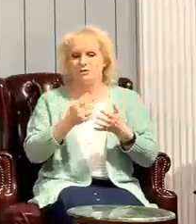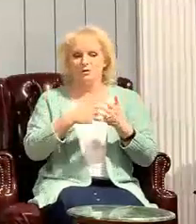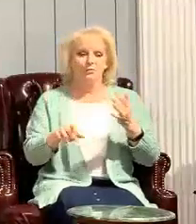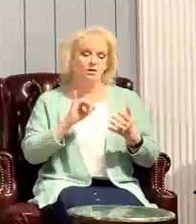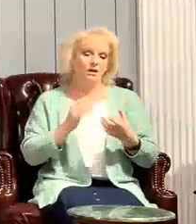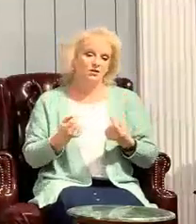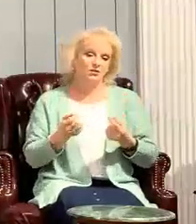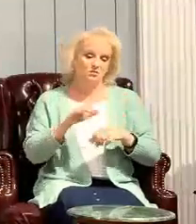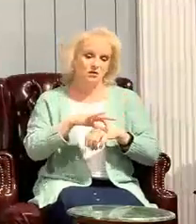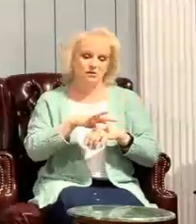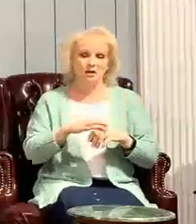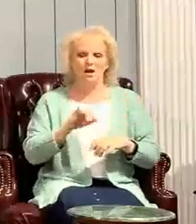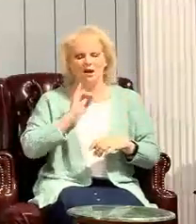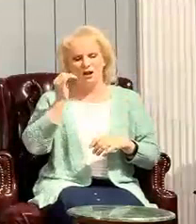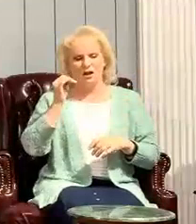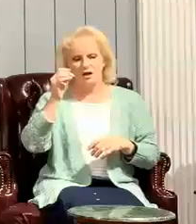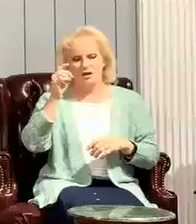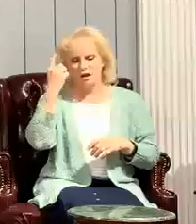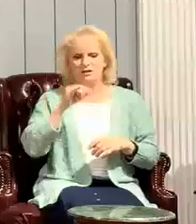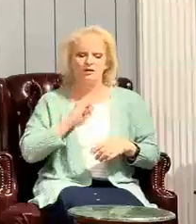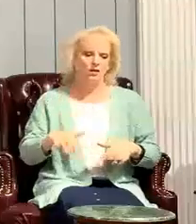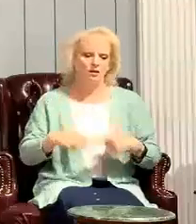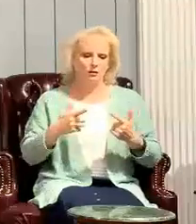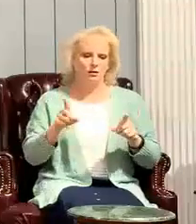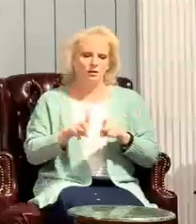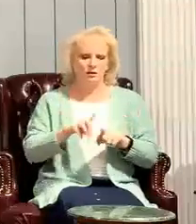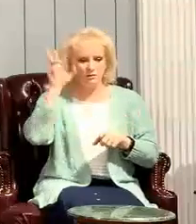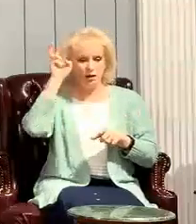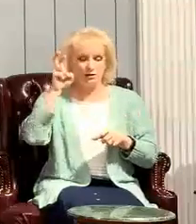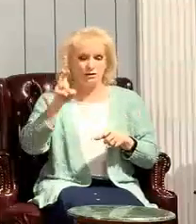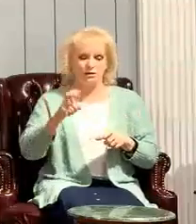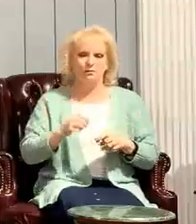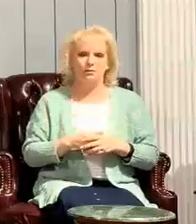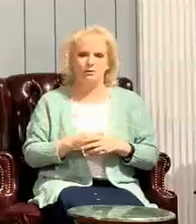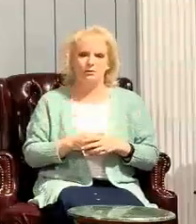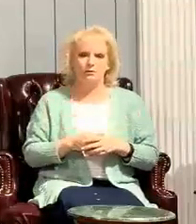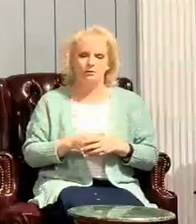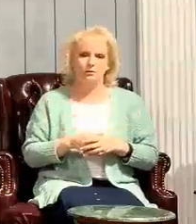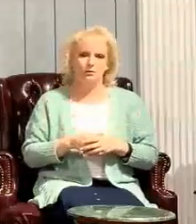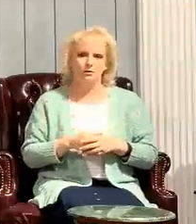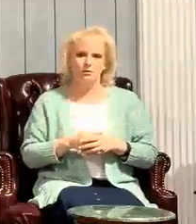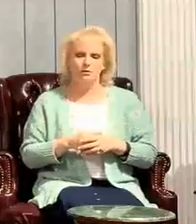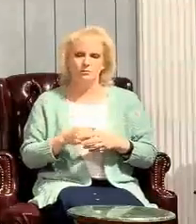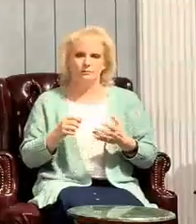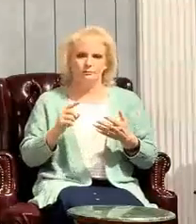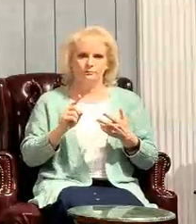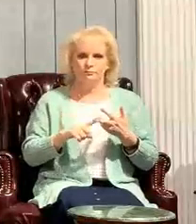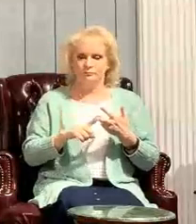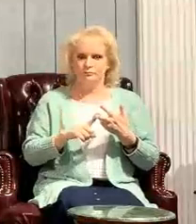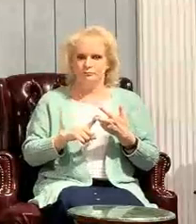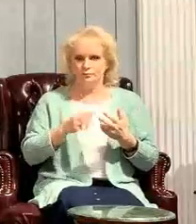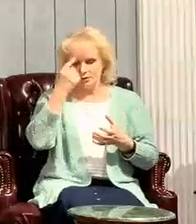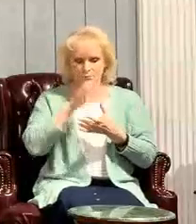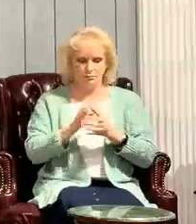just go ahead and live like the devil. And let God clean me up. That's a wicked heart that do that kind of thing. The believer's heart, number three,